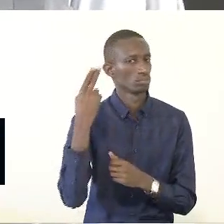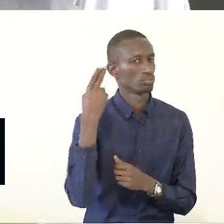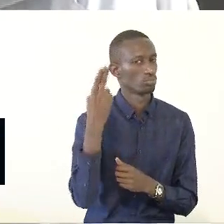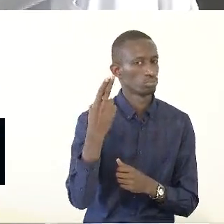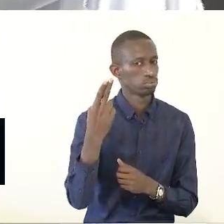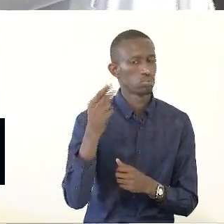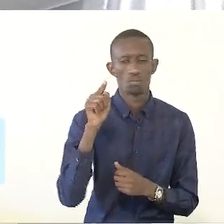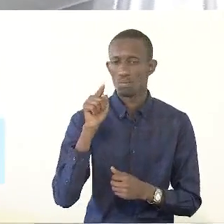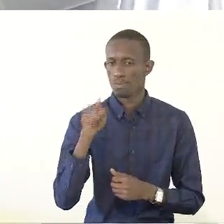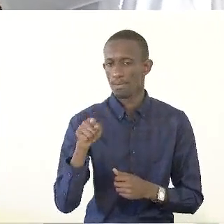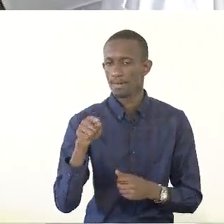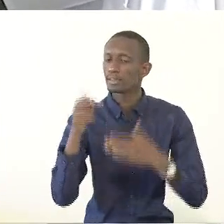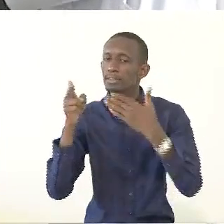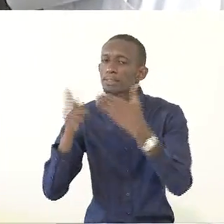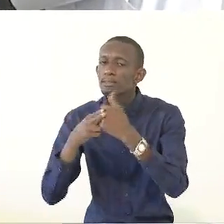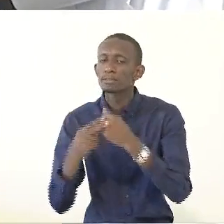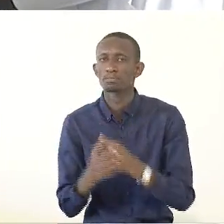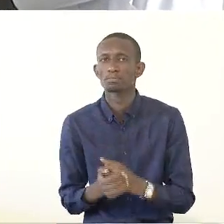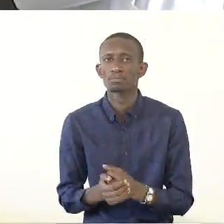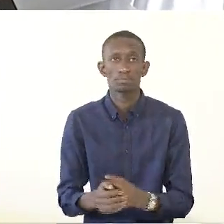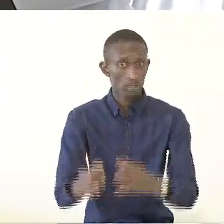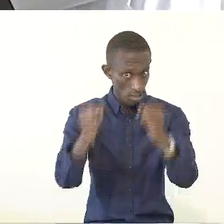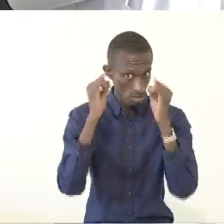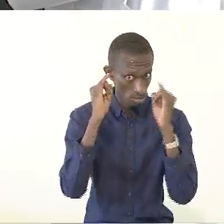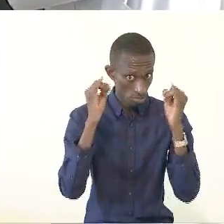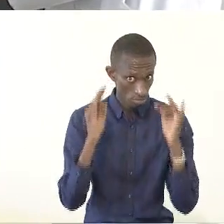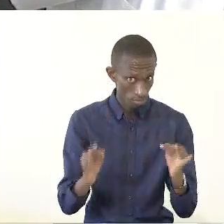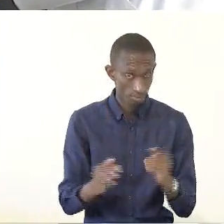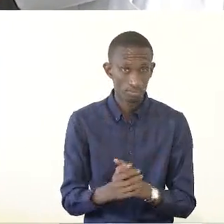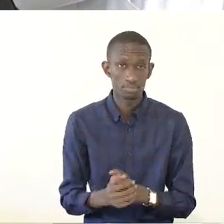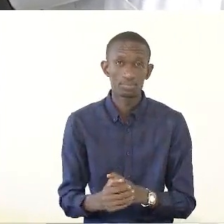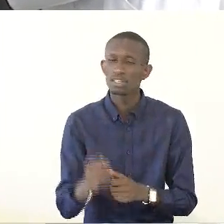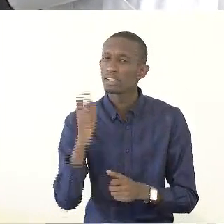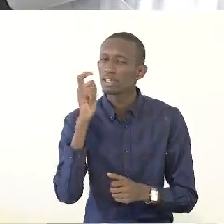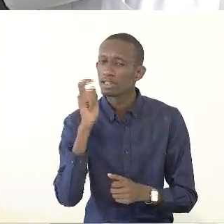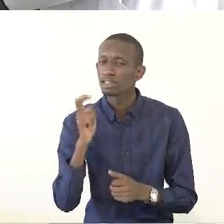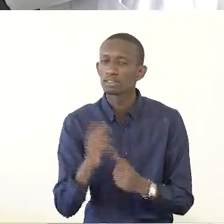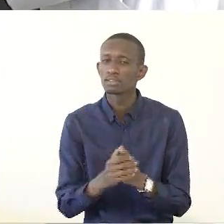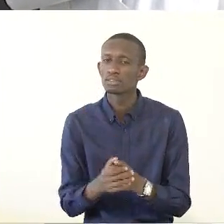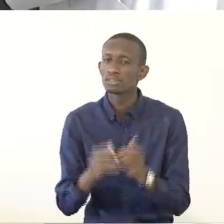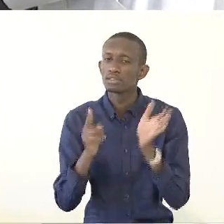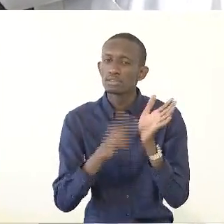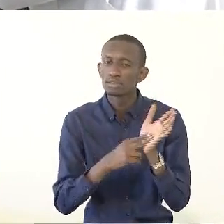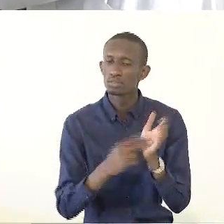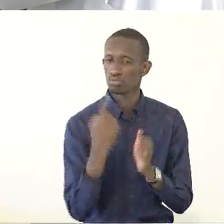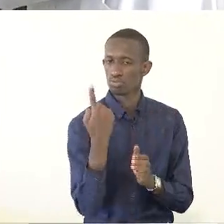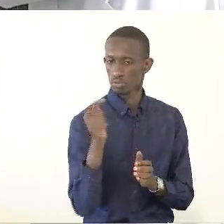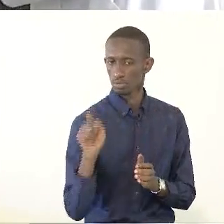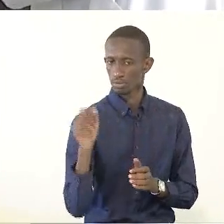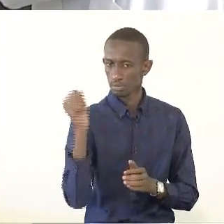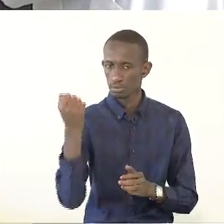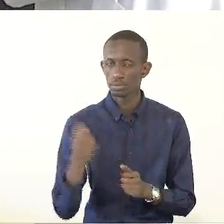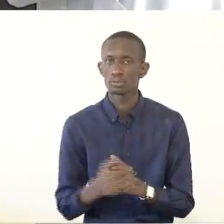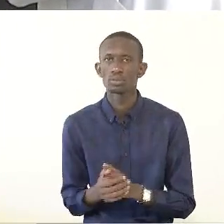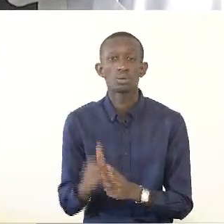2.7. So in case x is equal to this one, in case x is equal to 1.5,